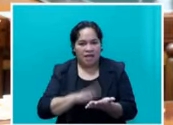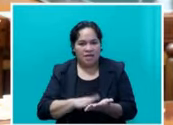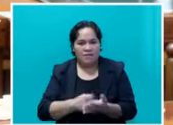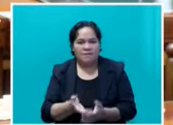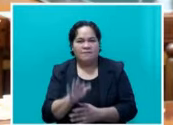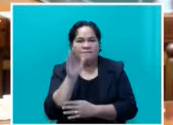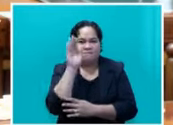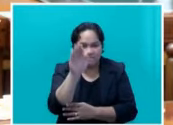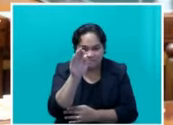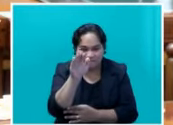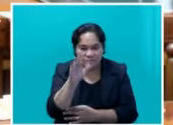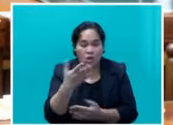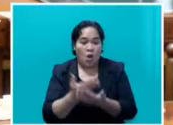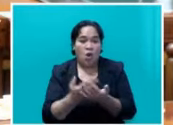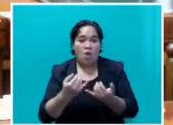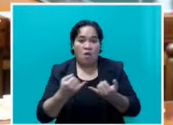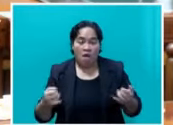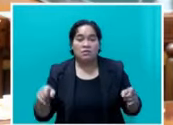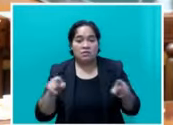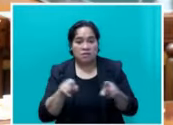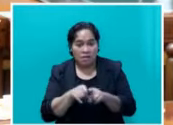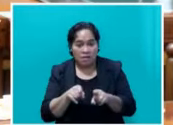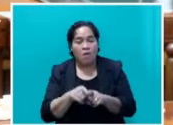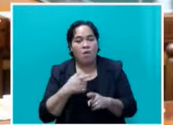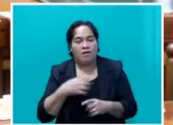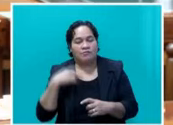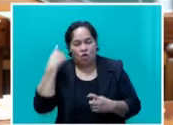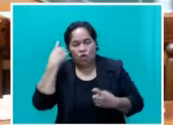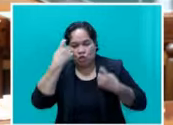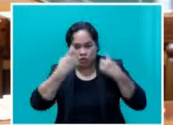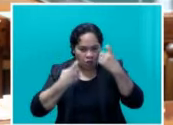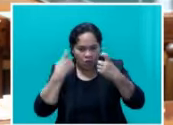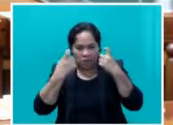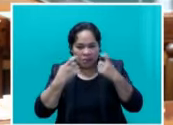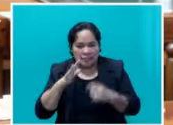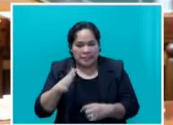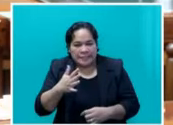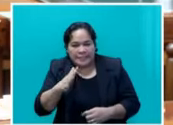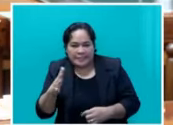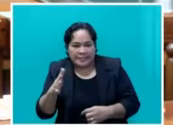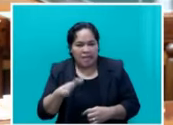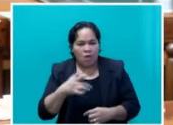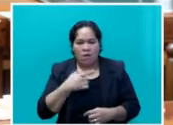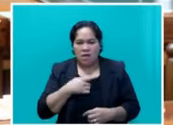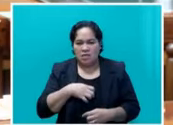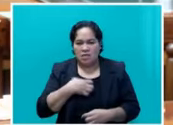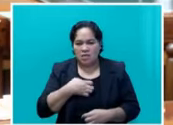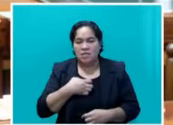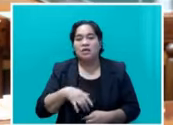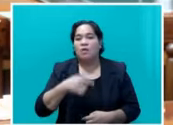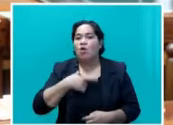petition, and also online, Honorable Speaker, their concern, their apprehension that there was no consultation whatever